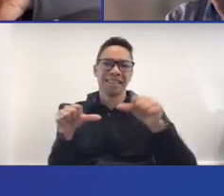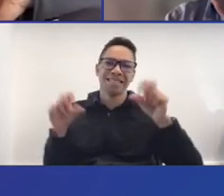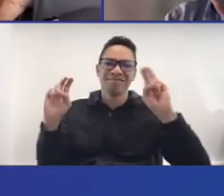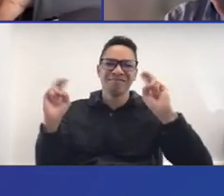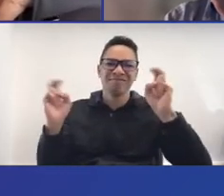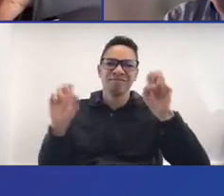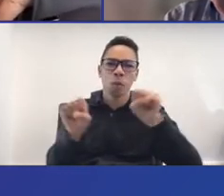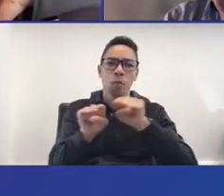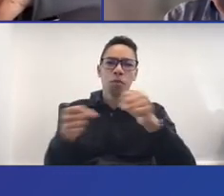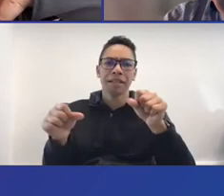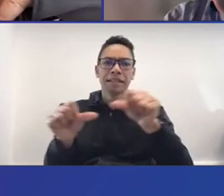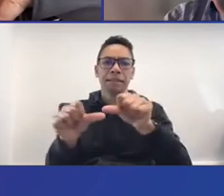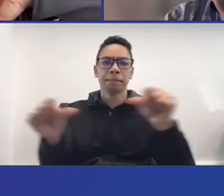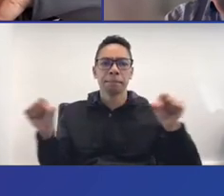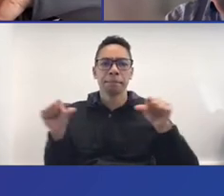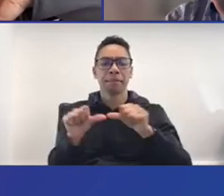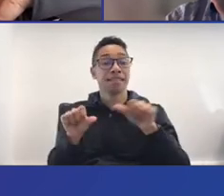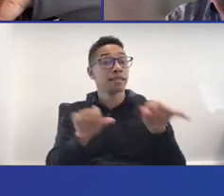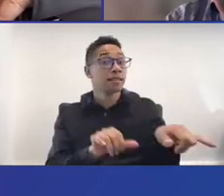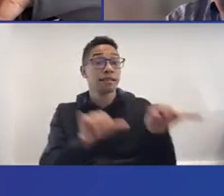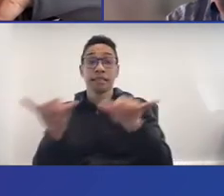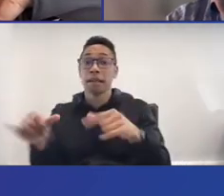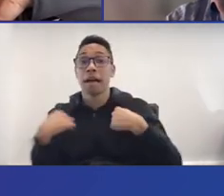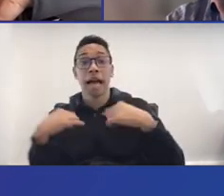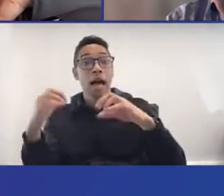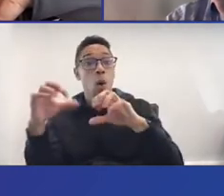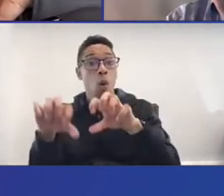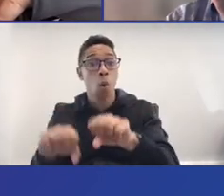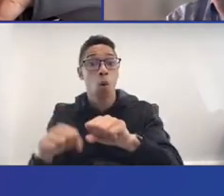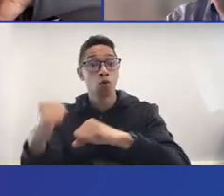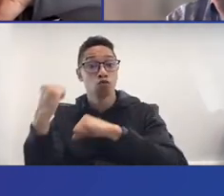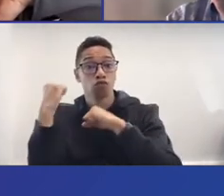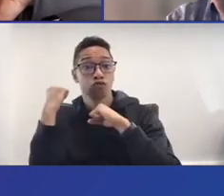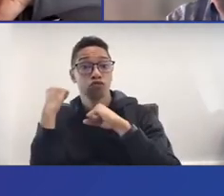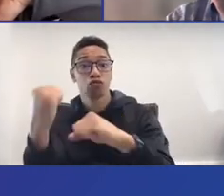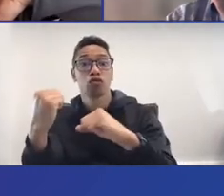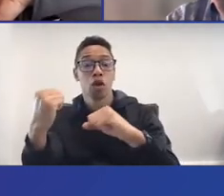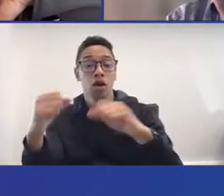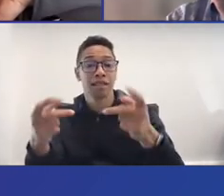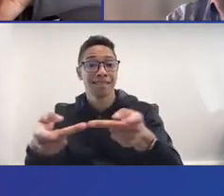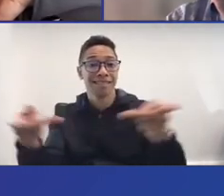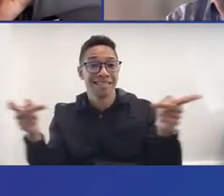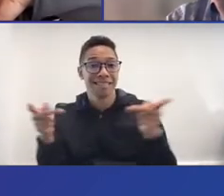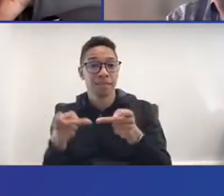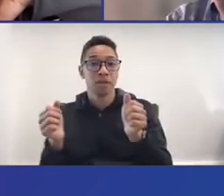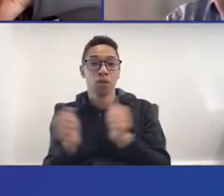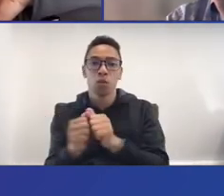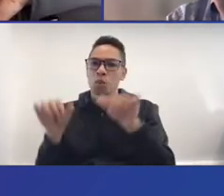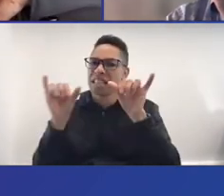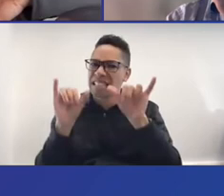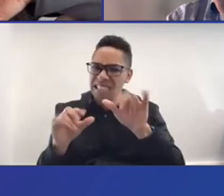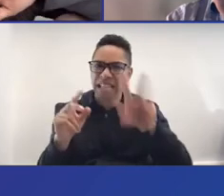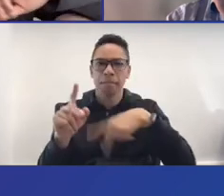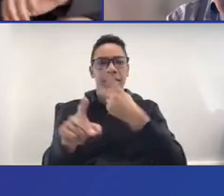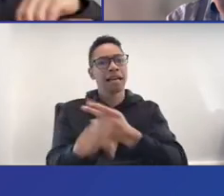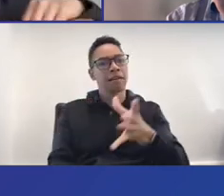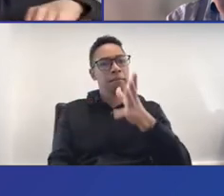space just as much as I hold the strong space with the same kind of maternal